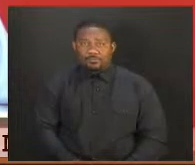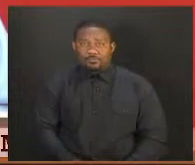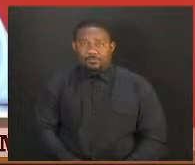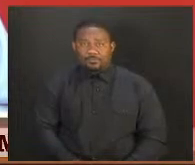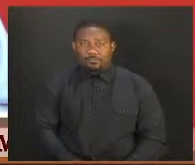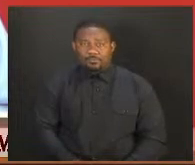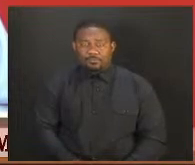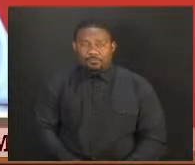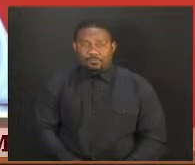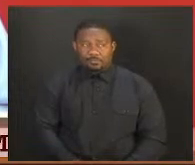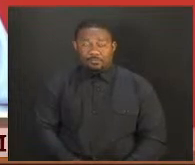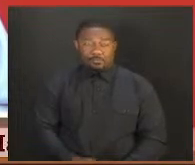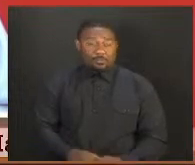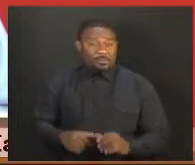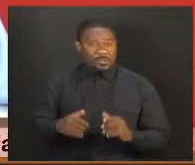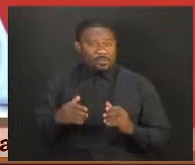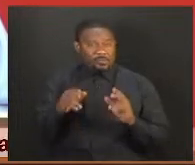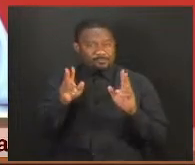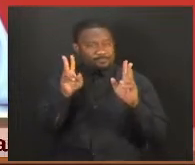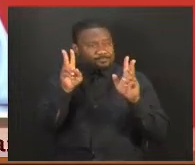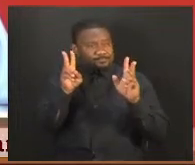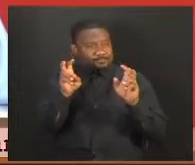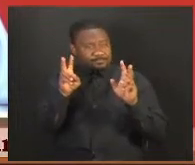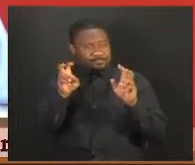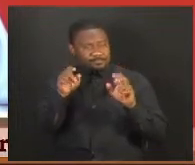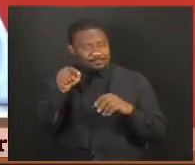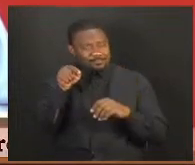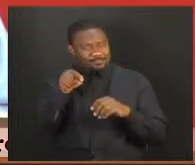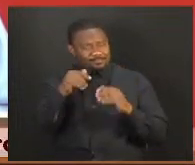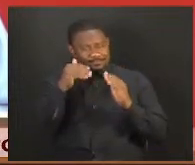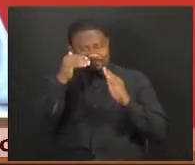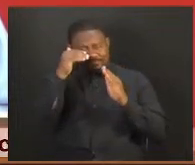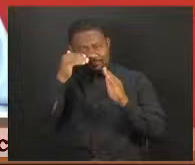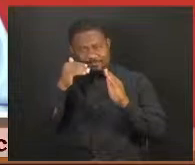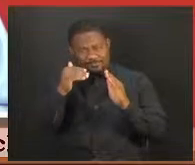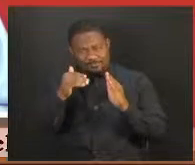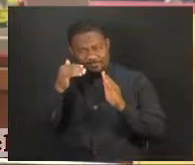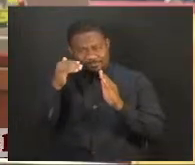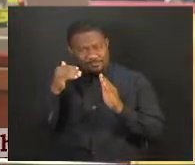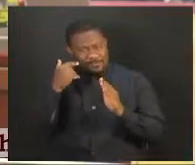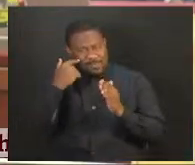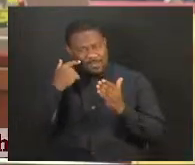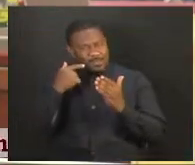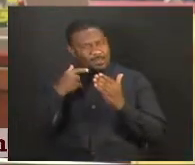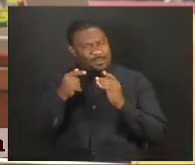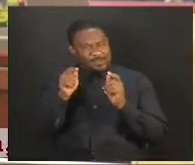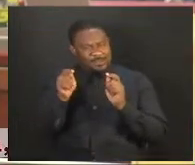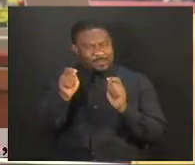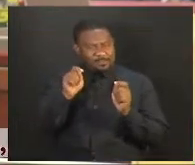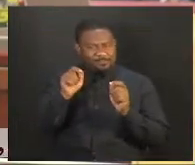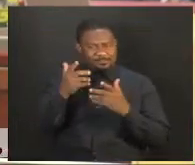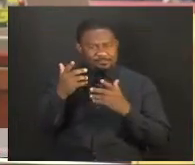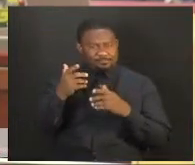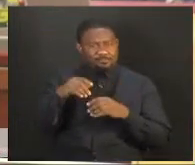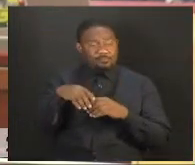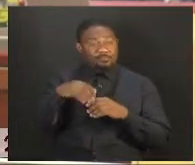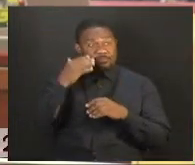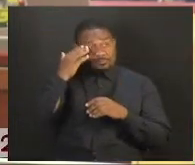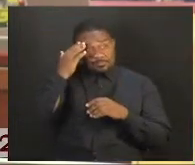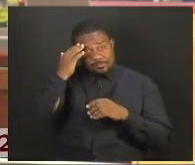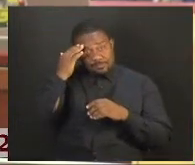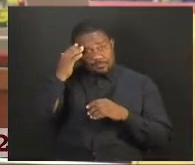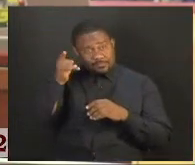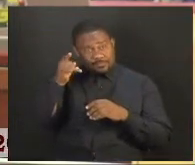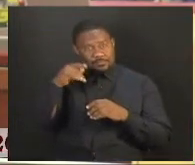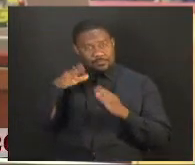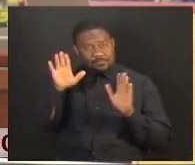The arrangement of the title, I see some inconsistency. In some, I know for the